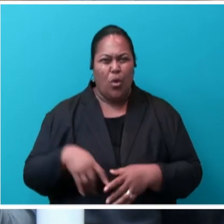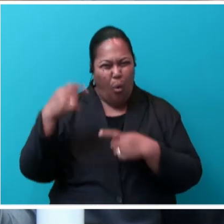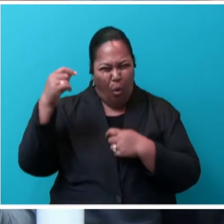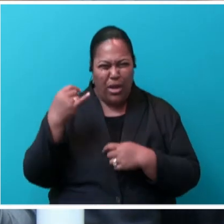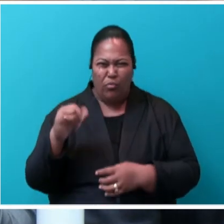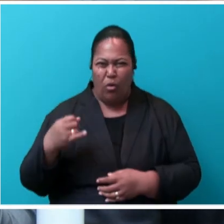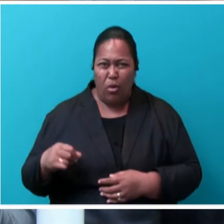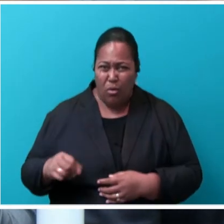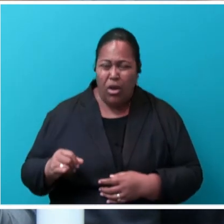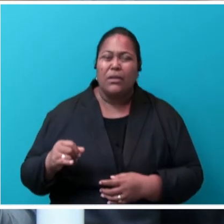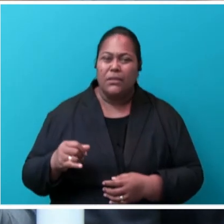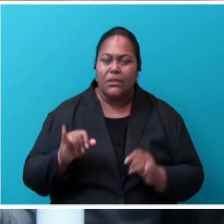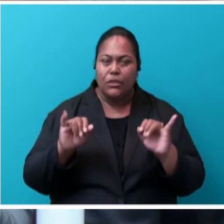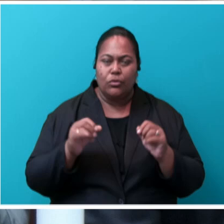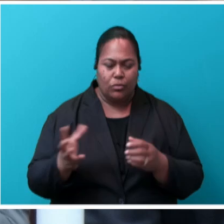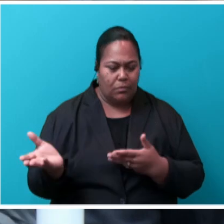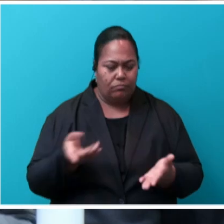And after